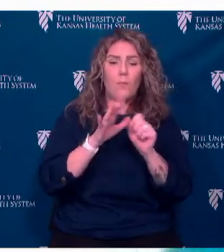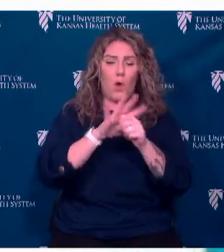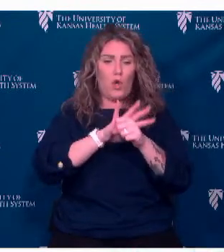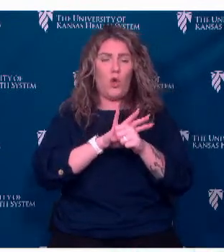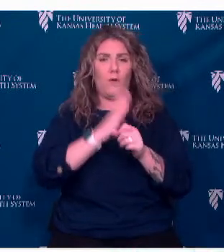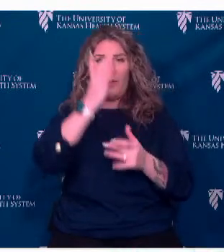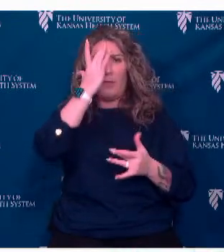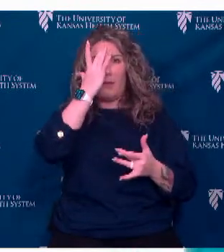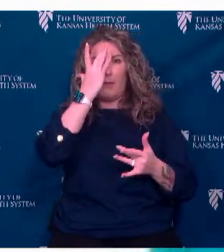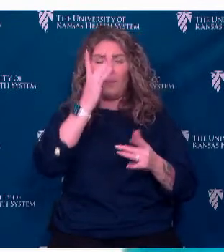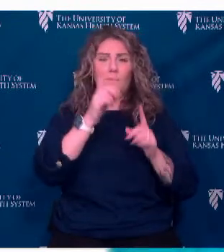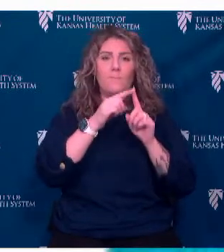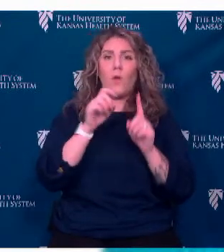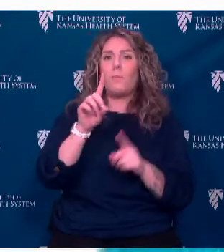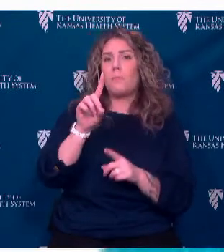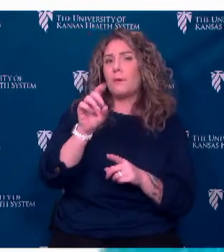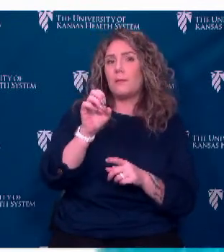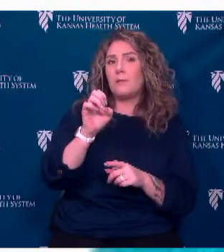our Delta